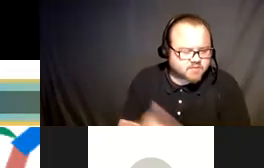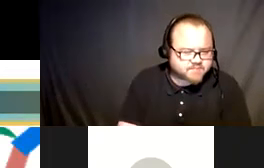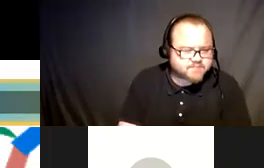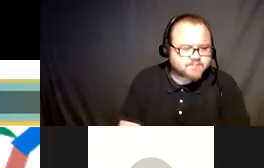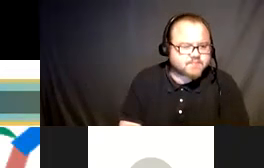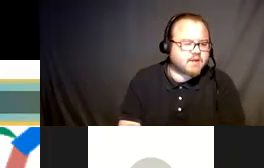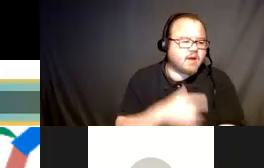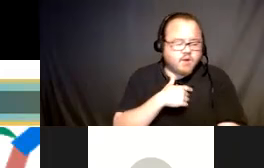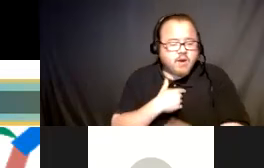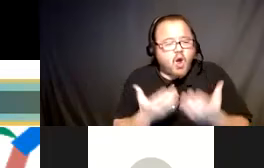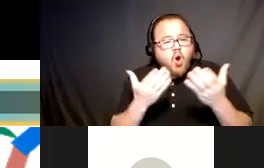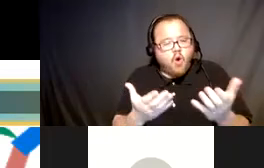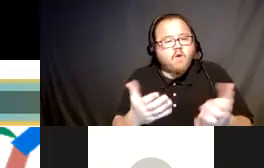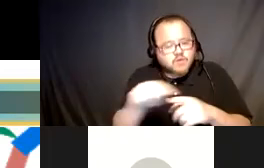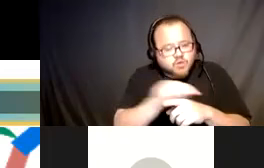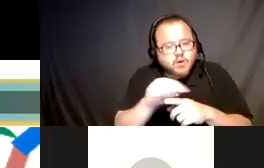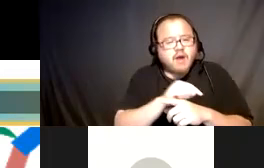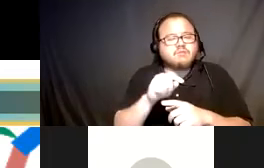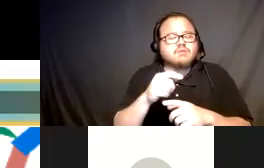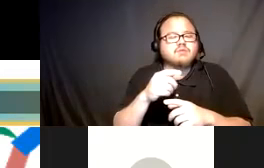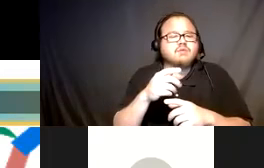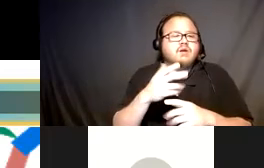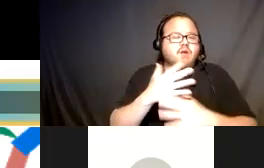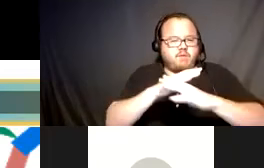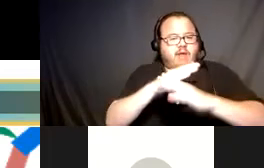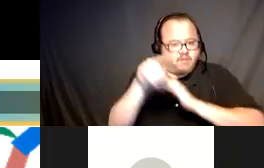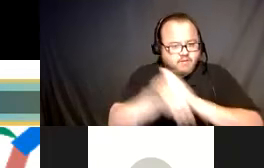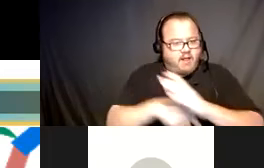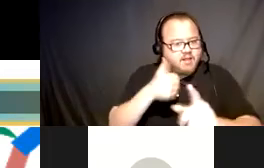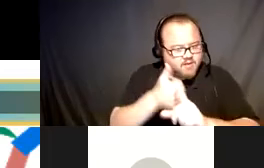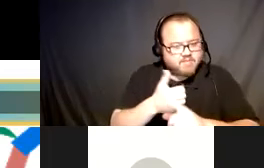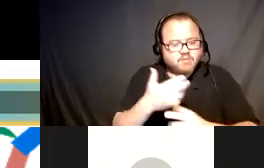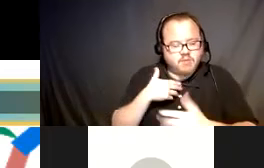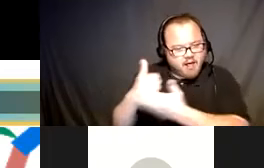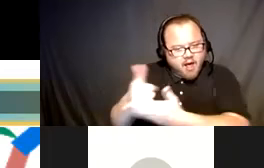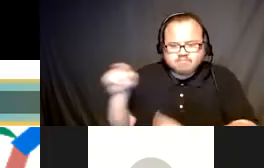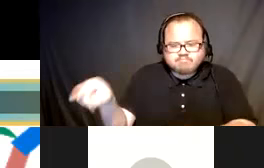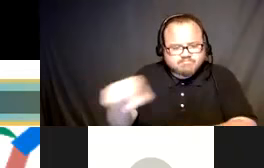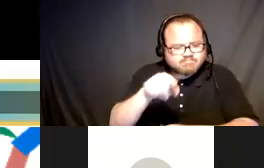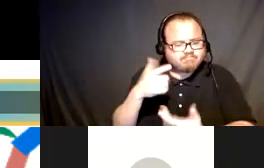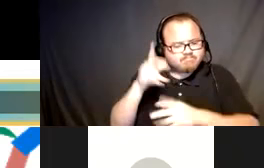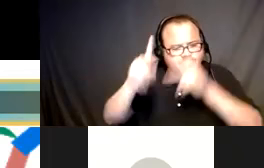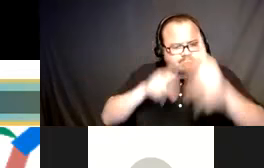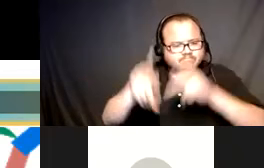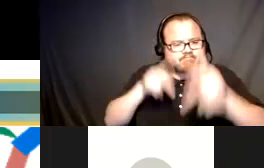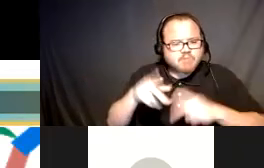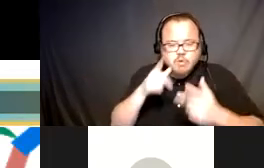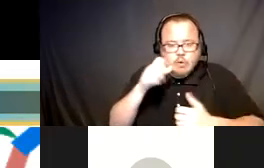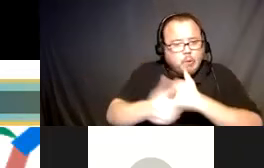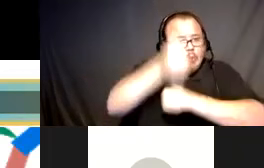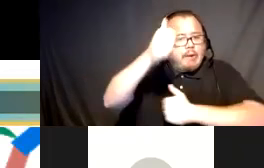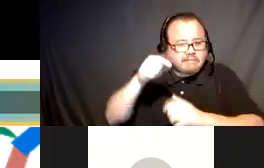trainings in suicide prevention that help individuals identify potential people that could be at risk